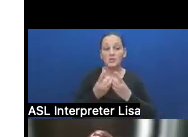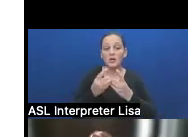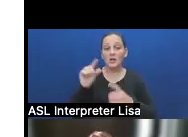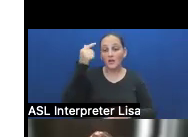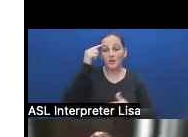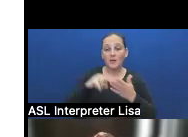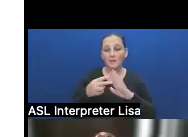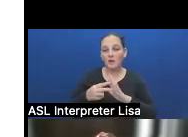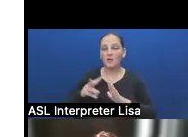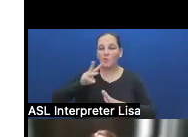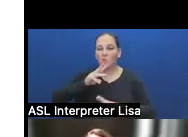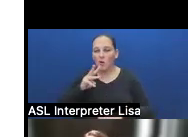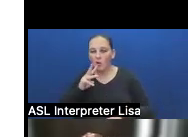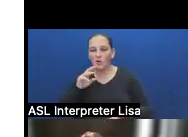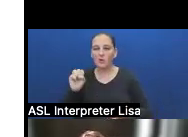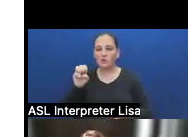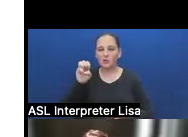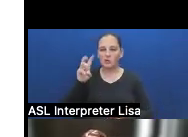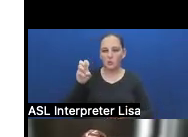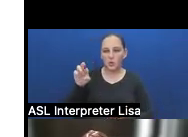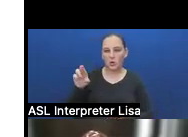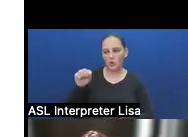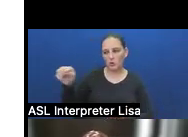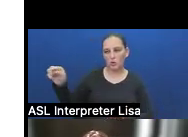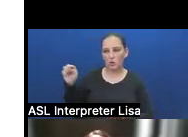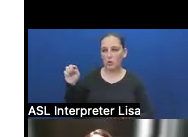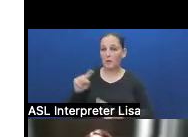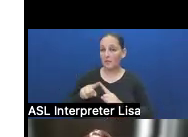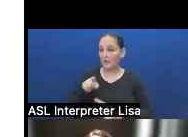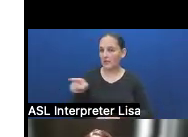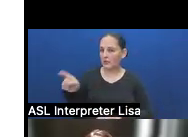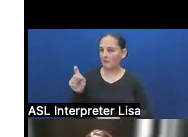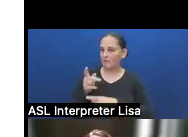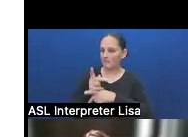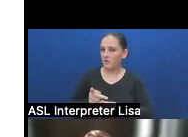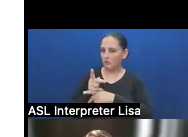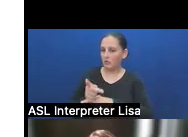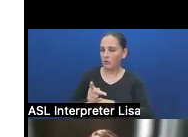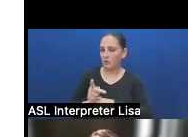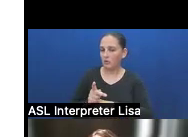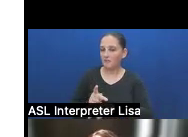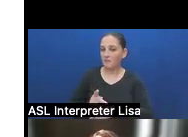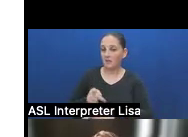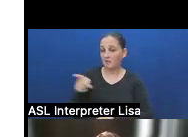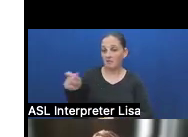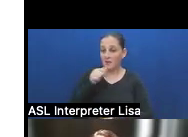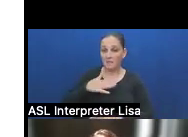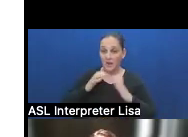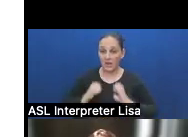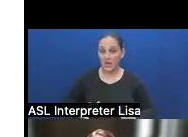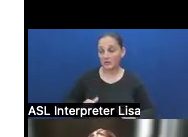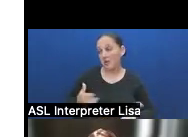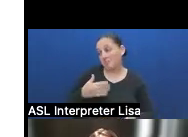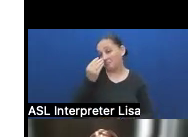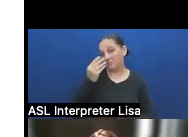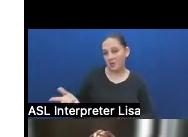sewer authority, and those types of things, maybe. But even those, we have to be careful. And they're not my clients, so I don't care. But